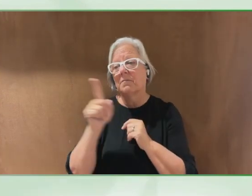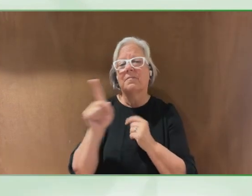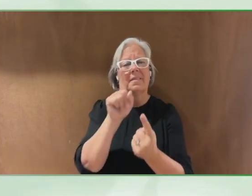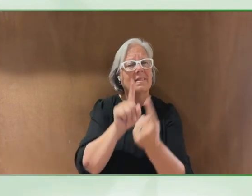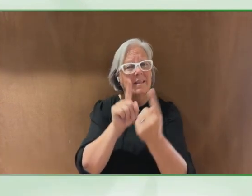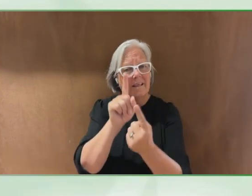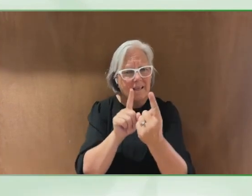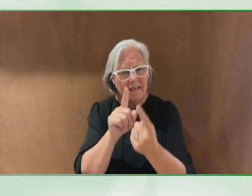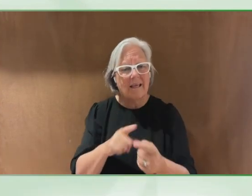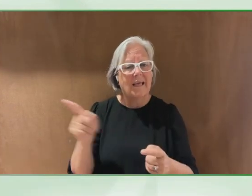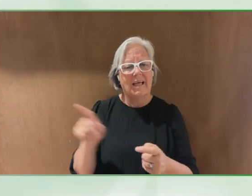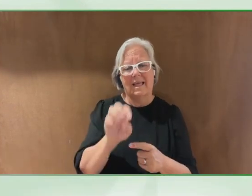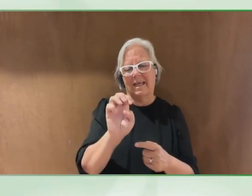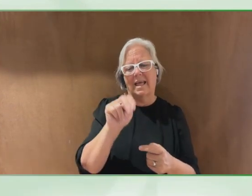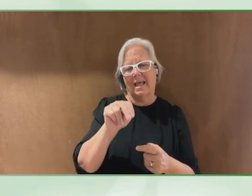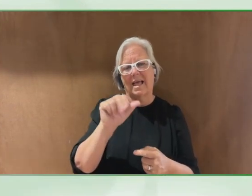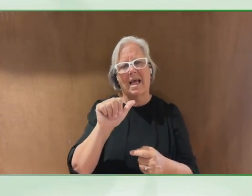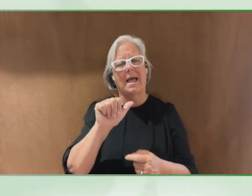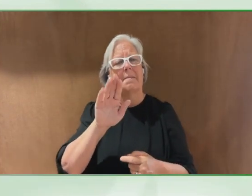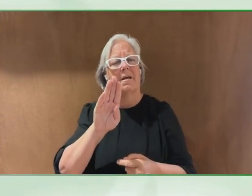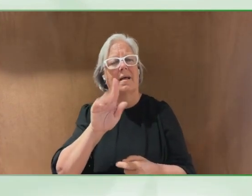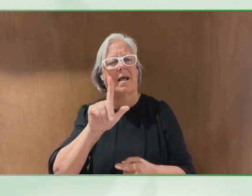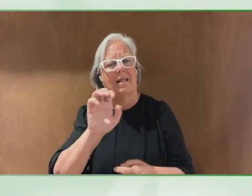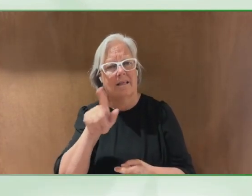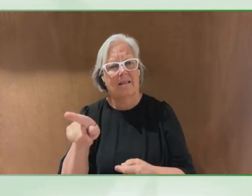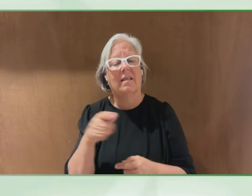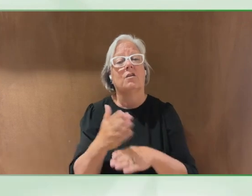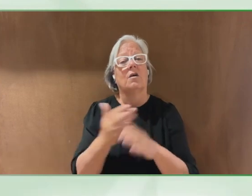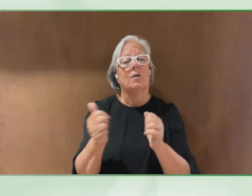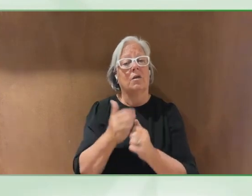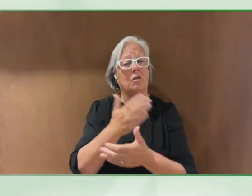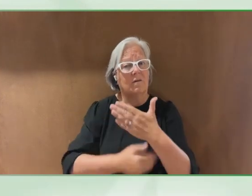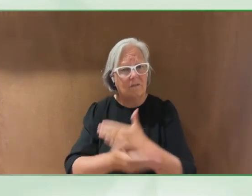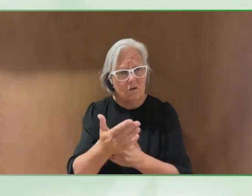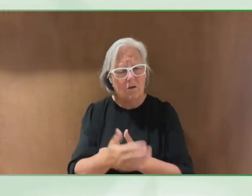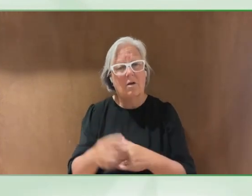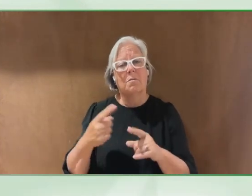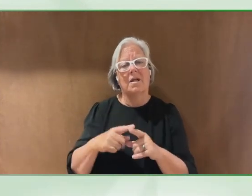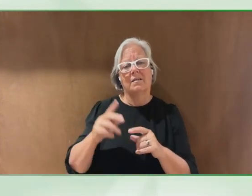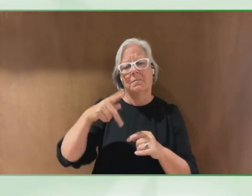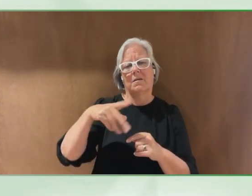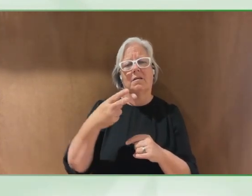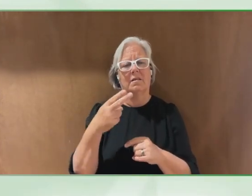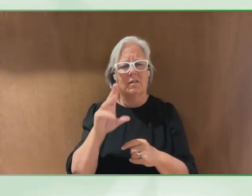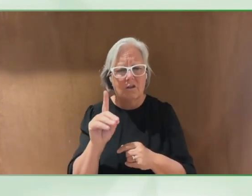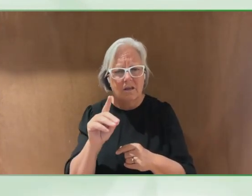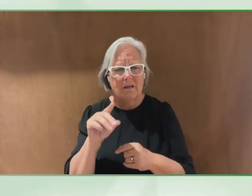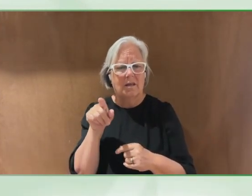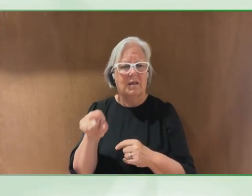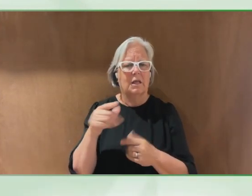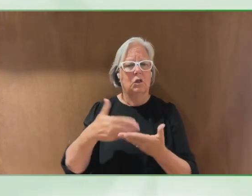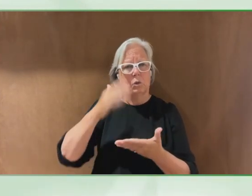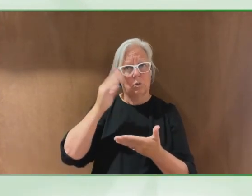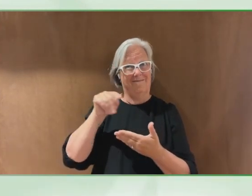write a personalised learning plan which was shared with the university and PhD students on the course. The learning